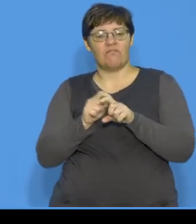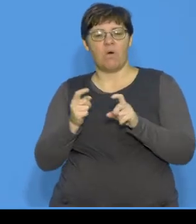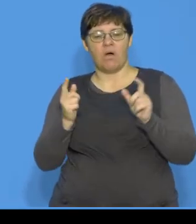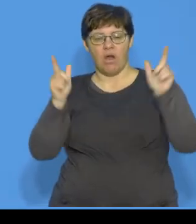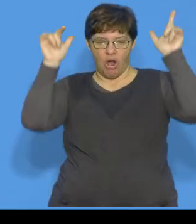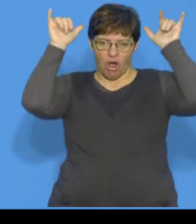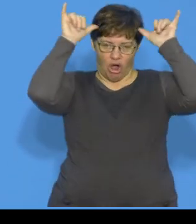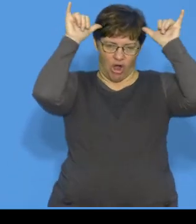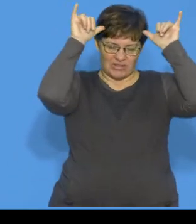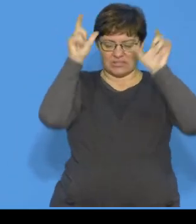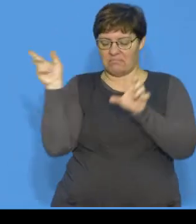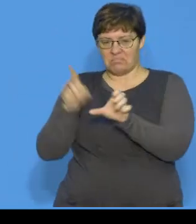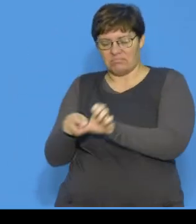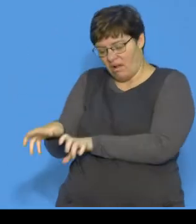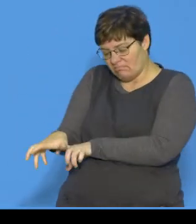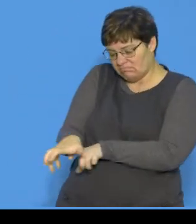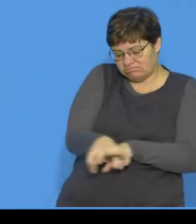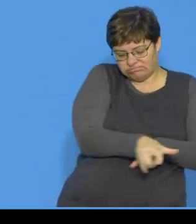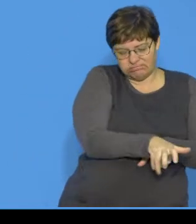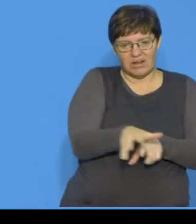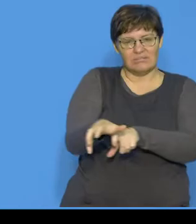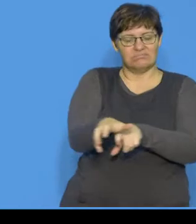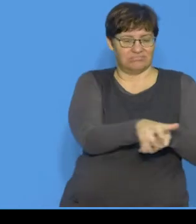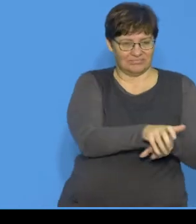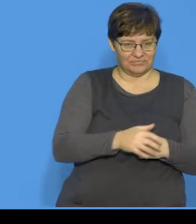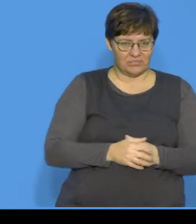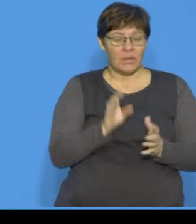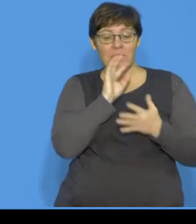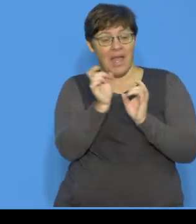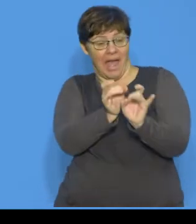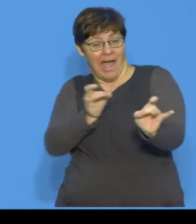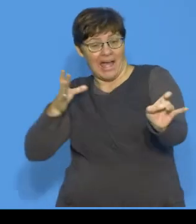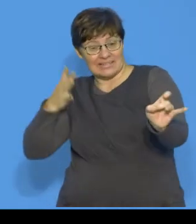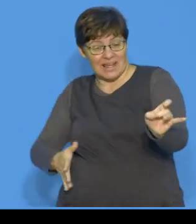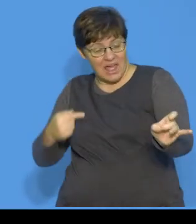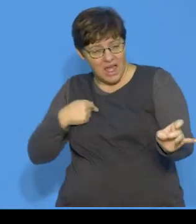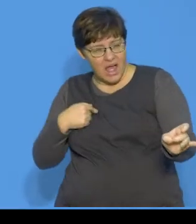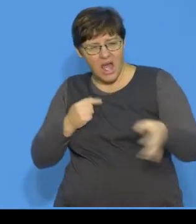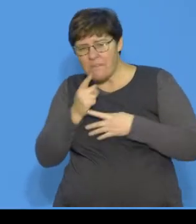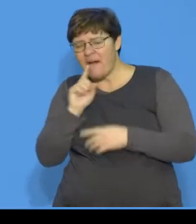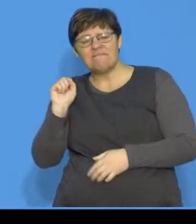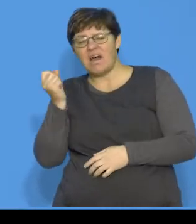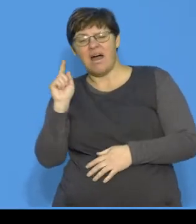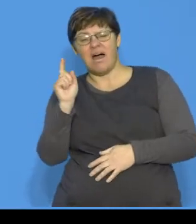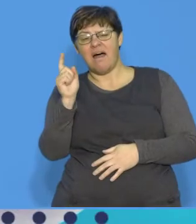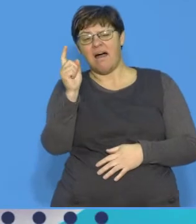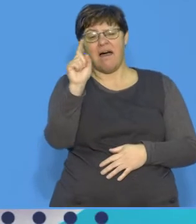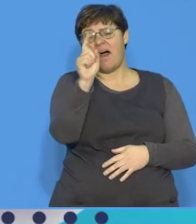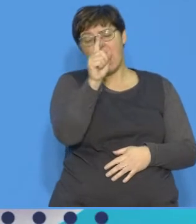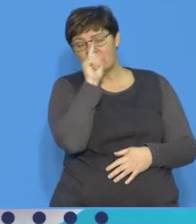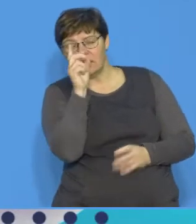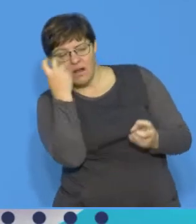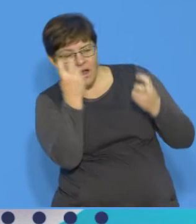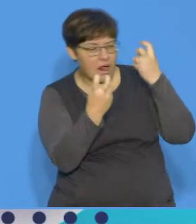And so, once again, the hunters didn't have to necessarily range far away from home